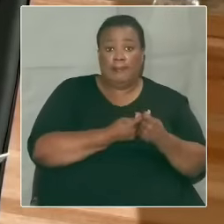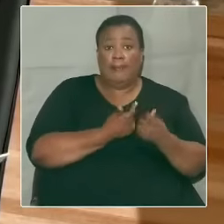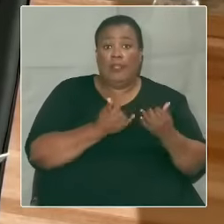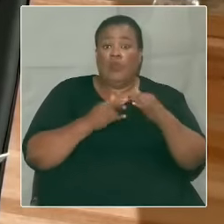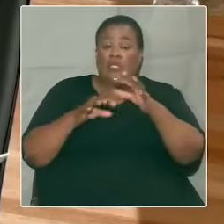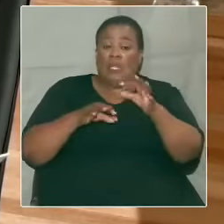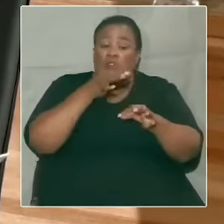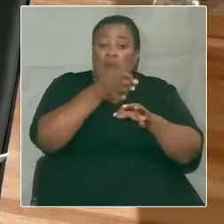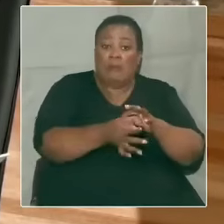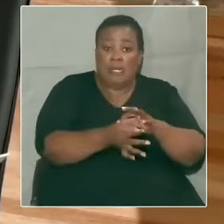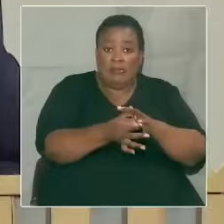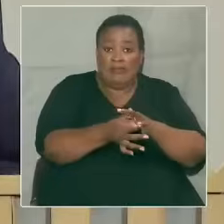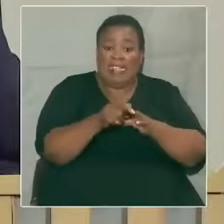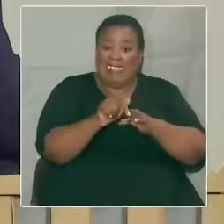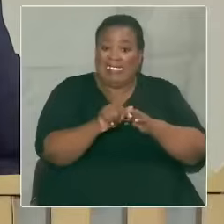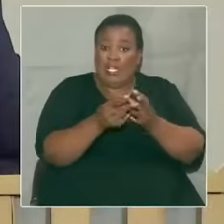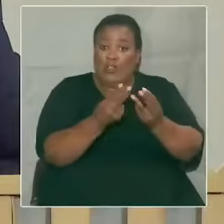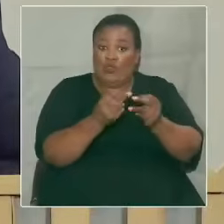by the PKTT.